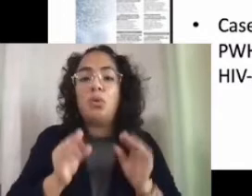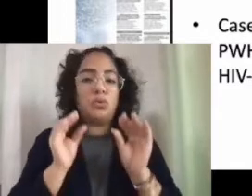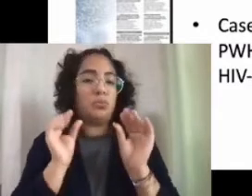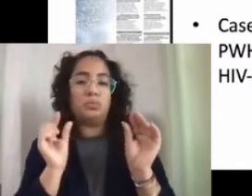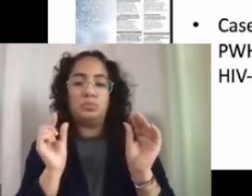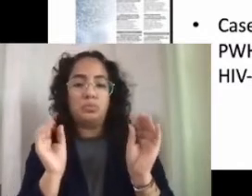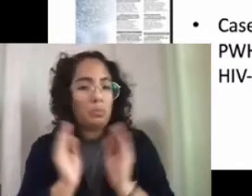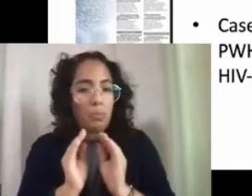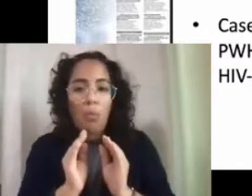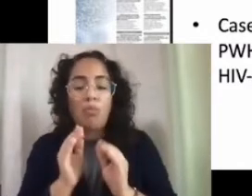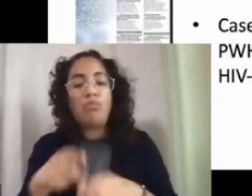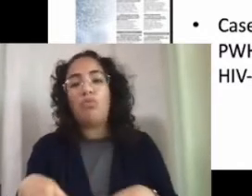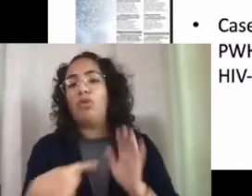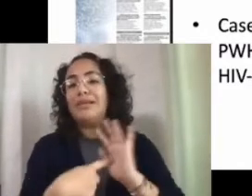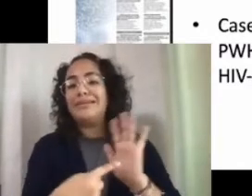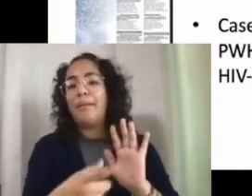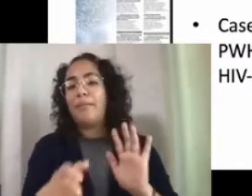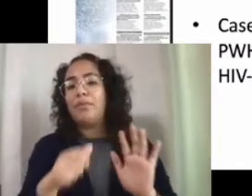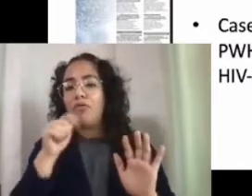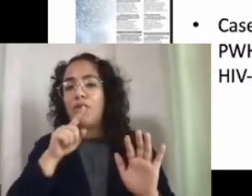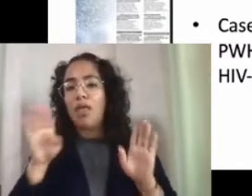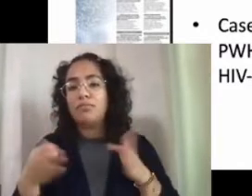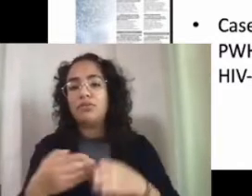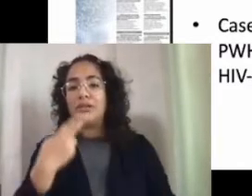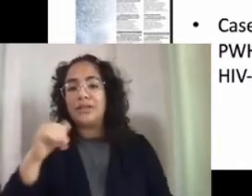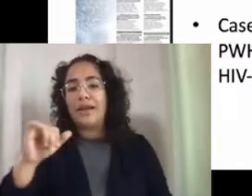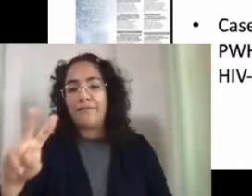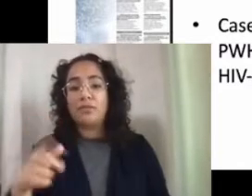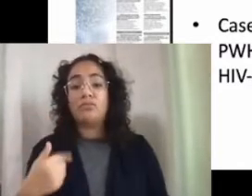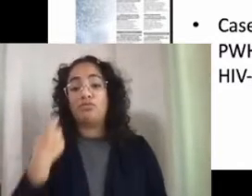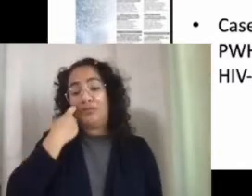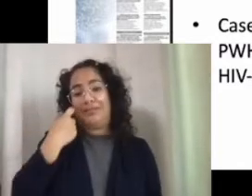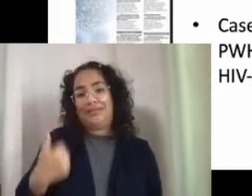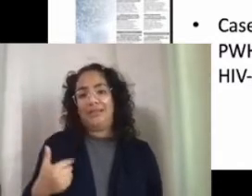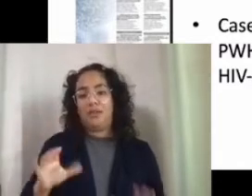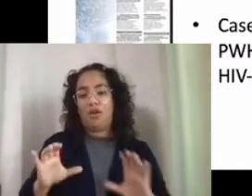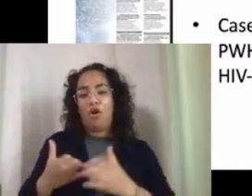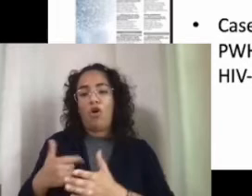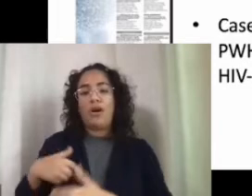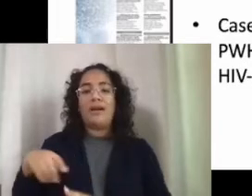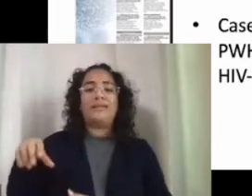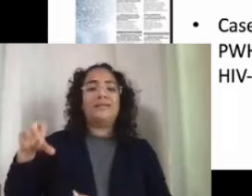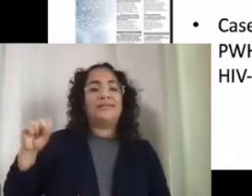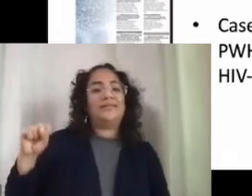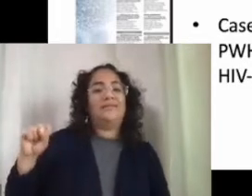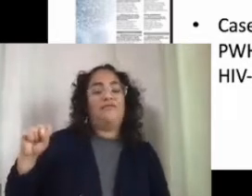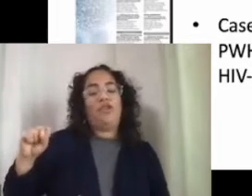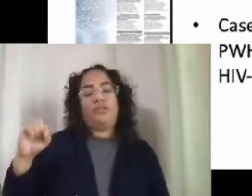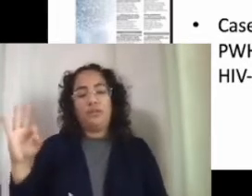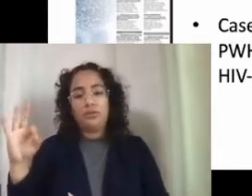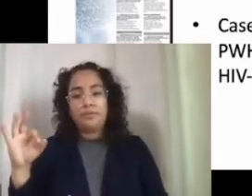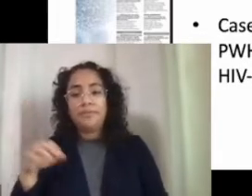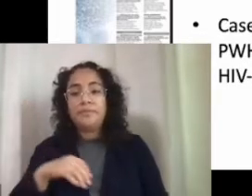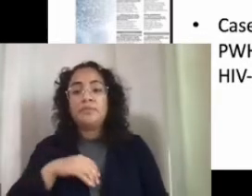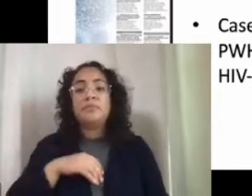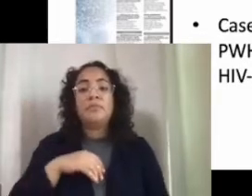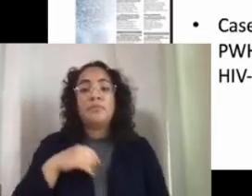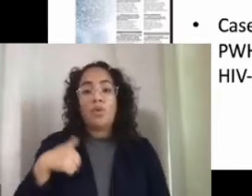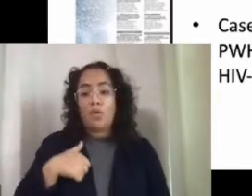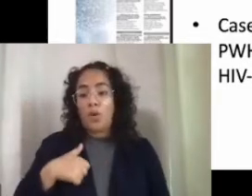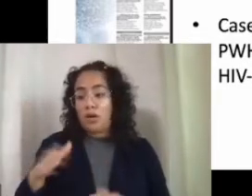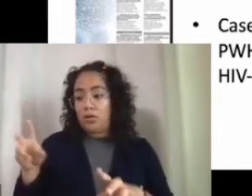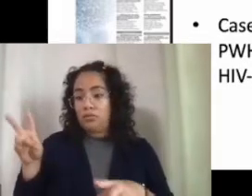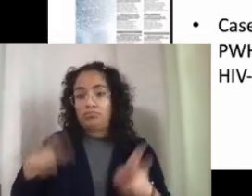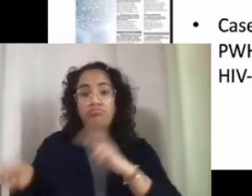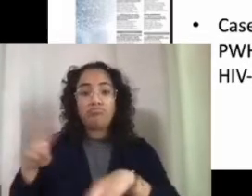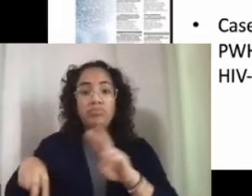We recently completed a study in our cohort in San Francisco where we looked at 40 people in our